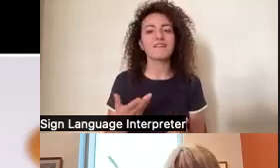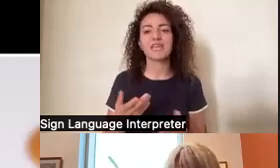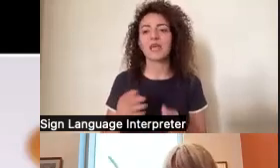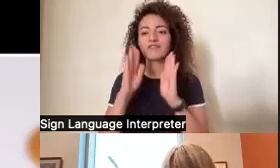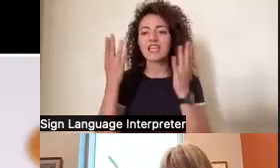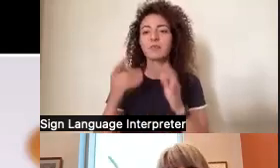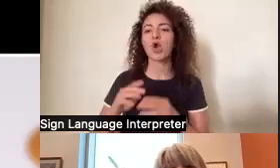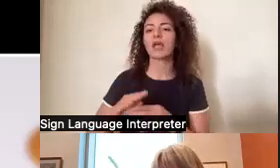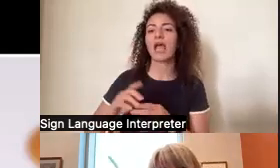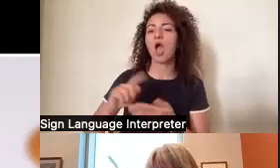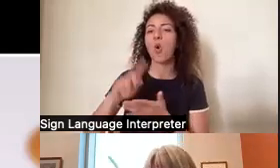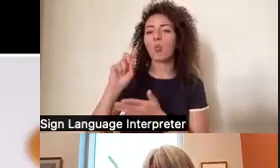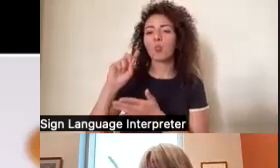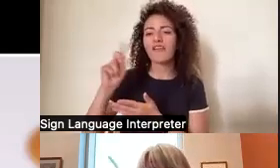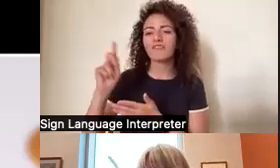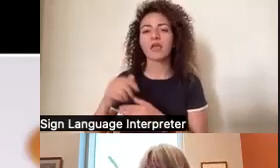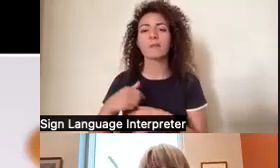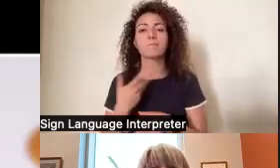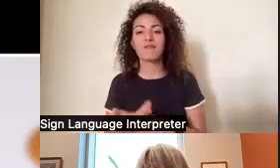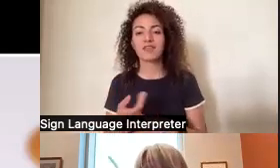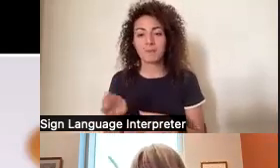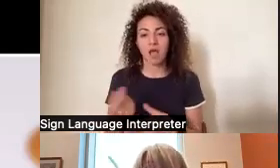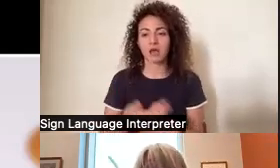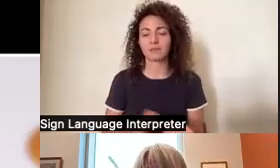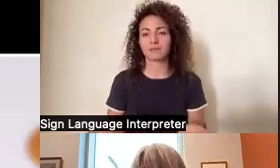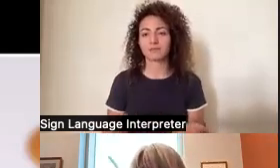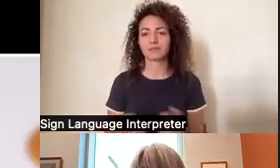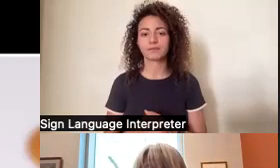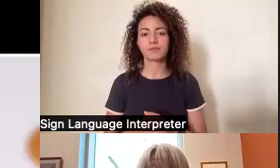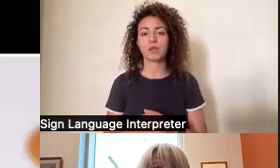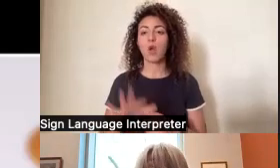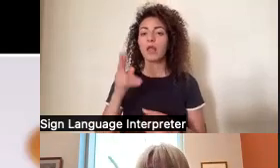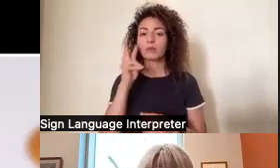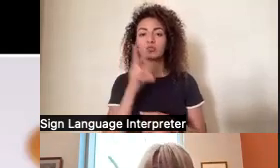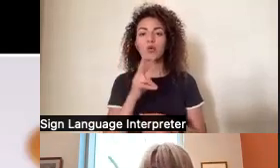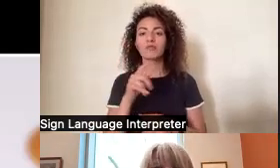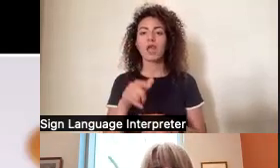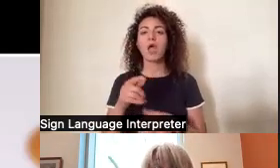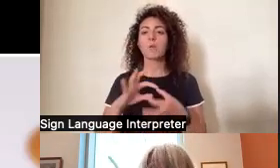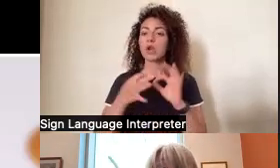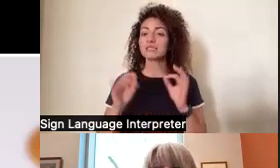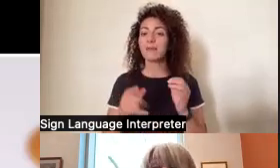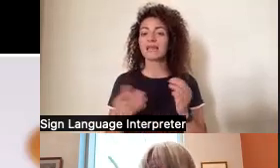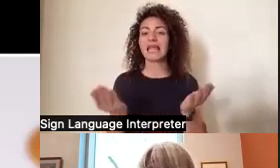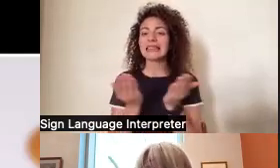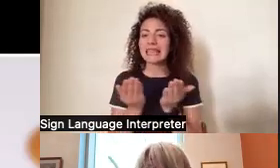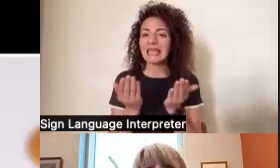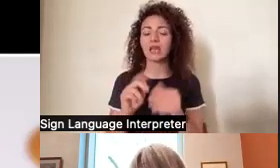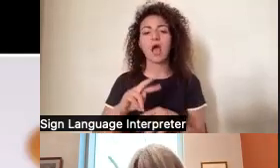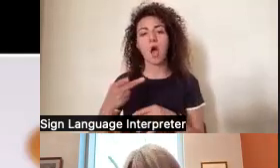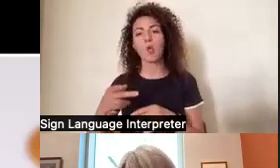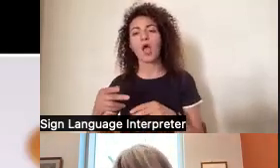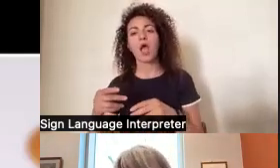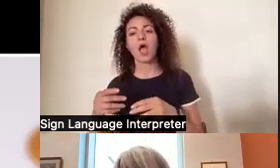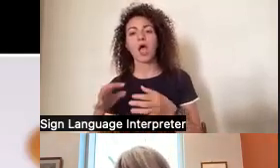networks do not exist, then often religious movements or charitable institutions will fill the vacuum. That may be positive, but